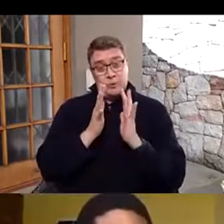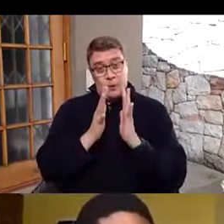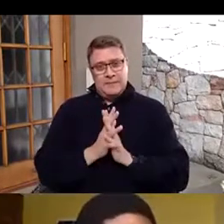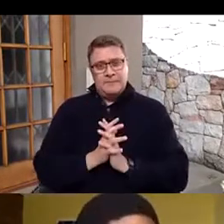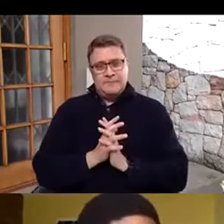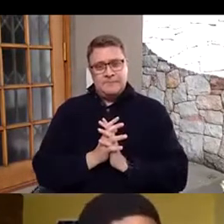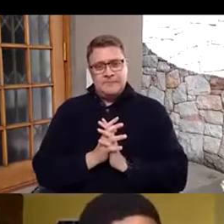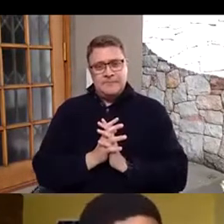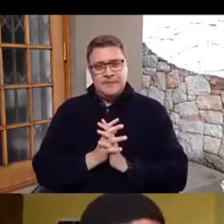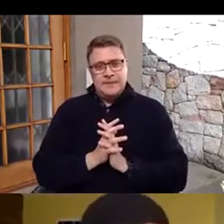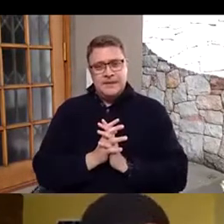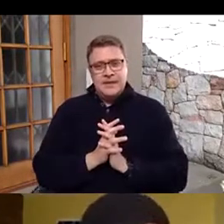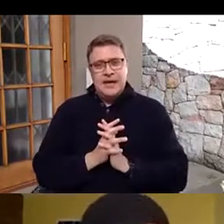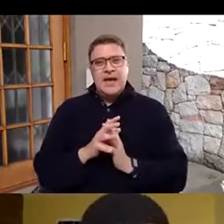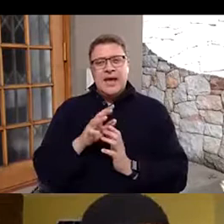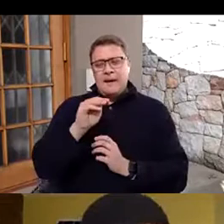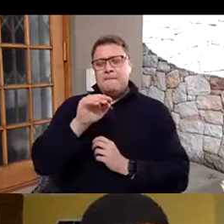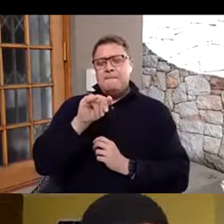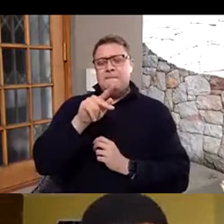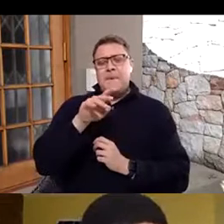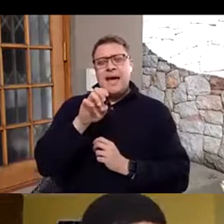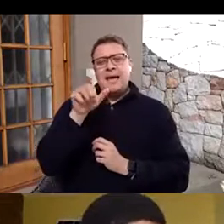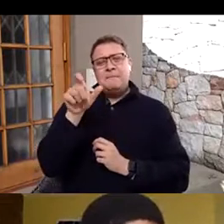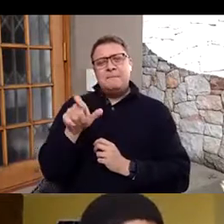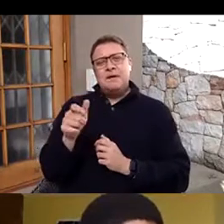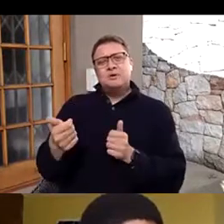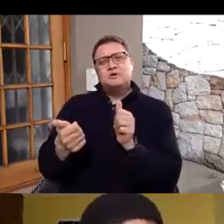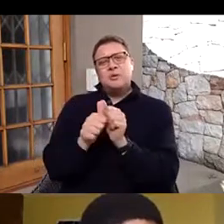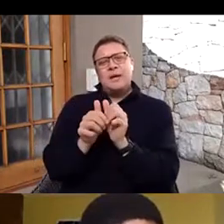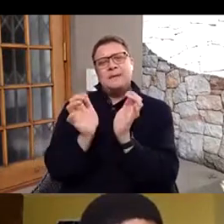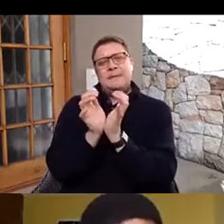Mike Nortley has joined the meeting.